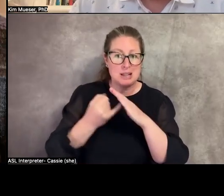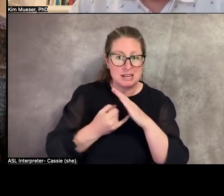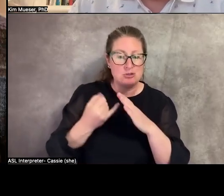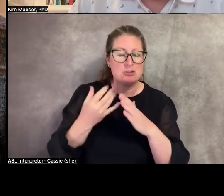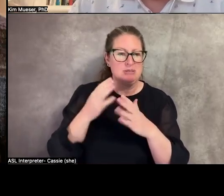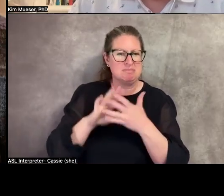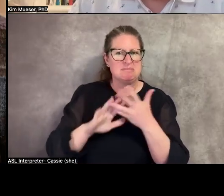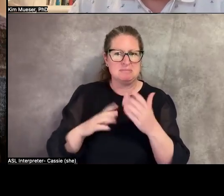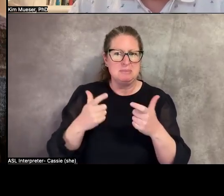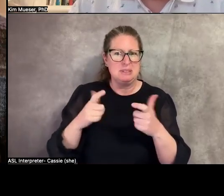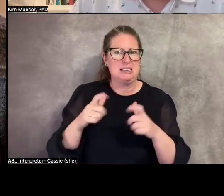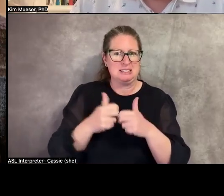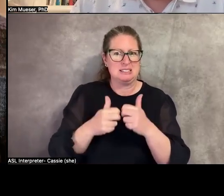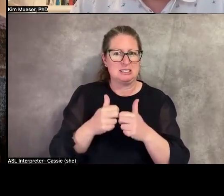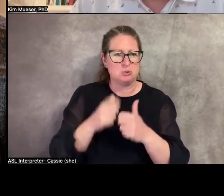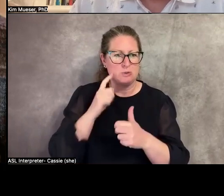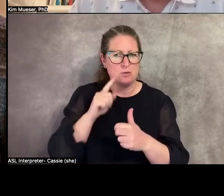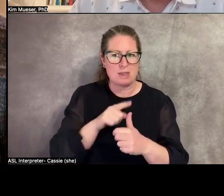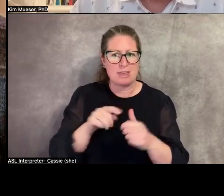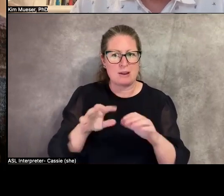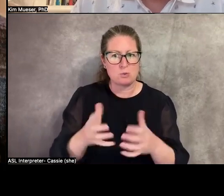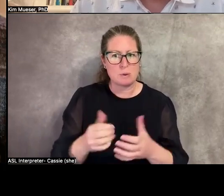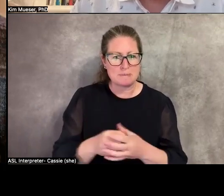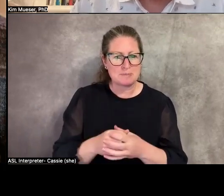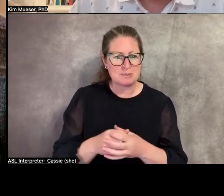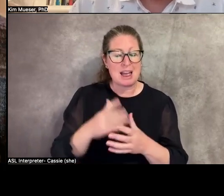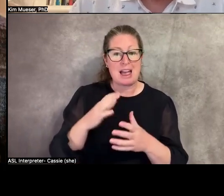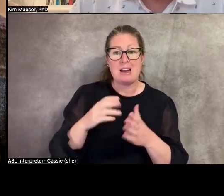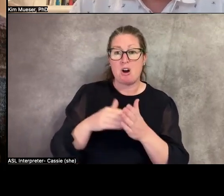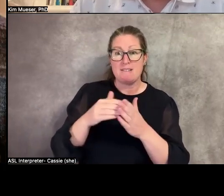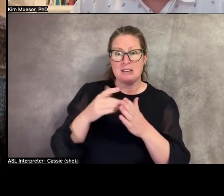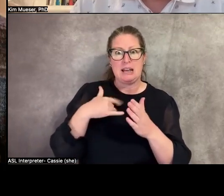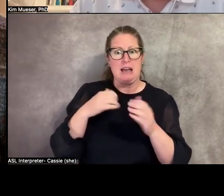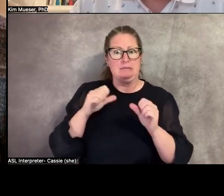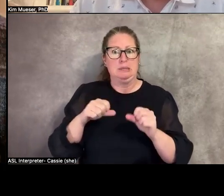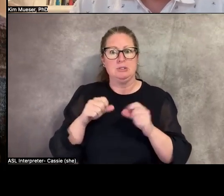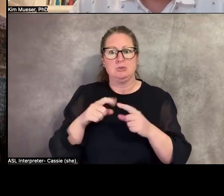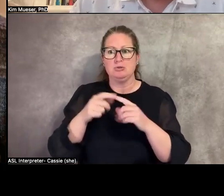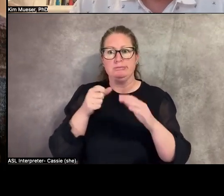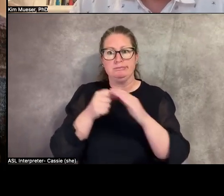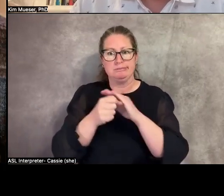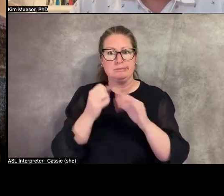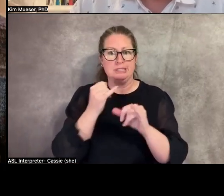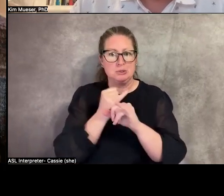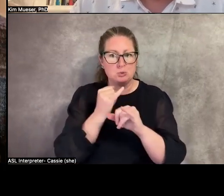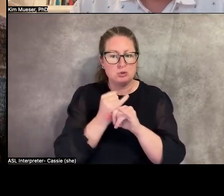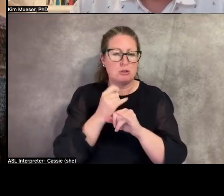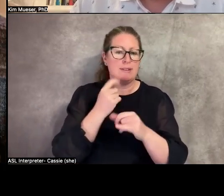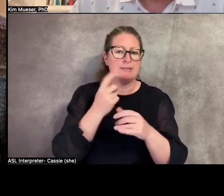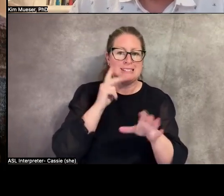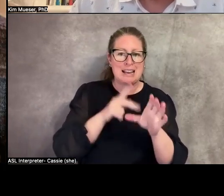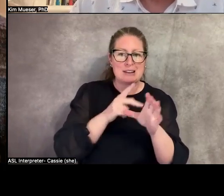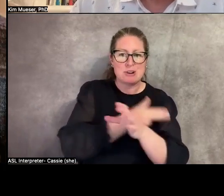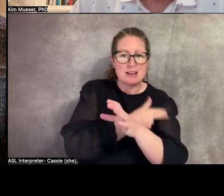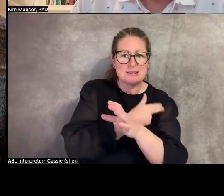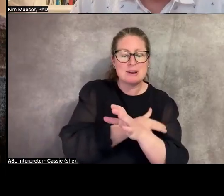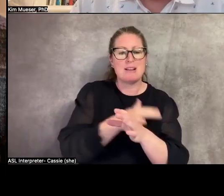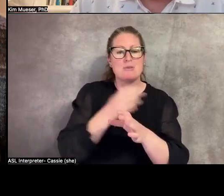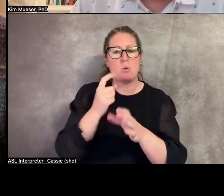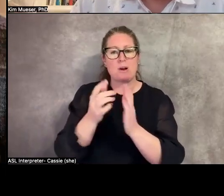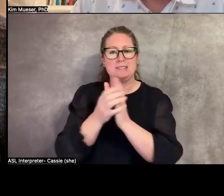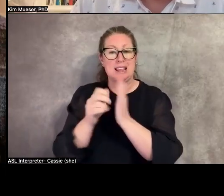problems. There is a vulnerability to being institutionalized at psychiatric hospitals or skilled nursing